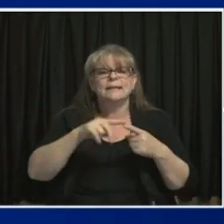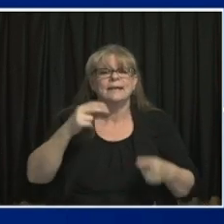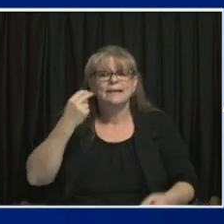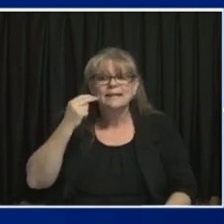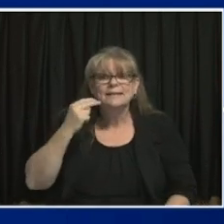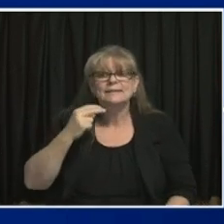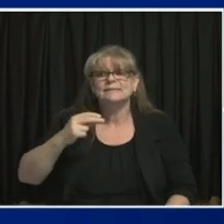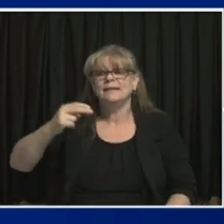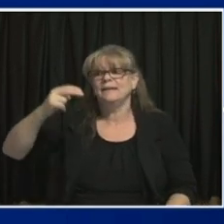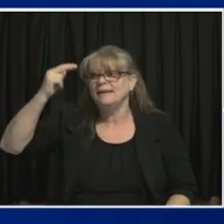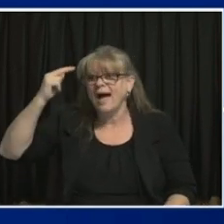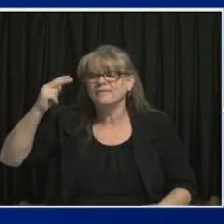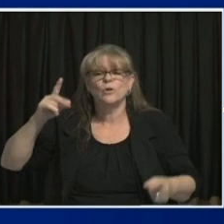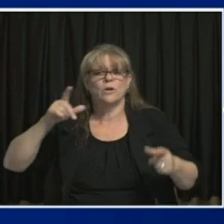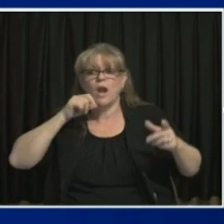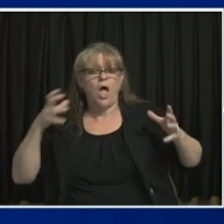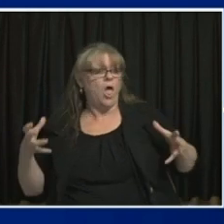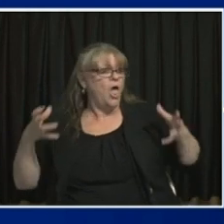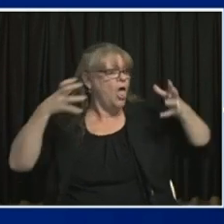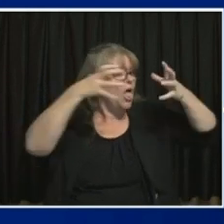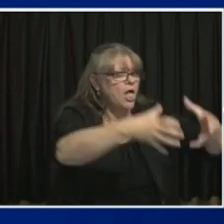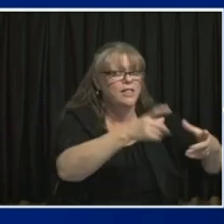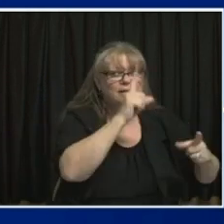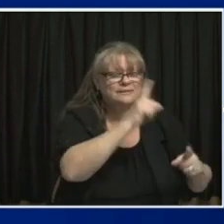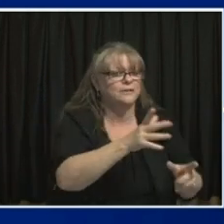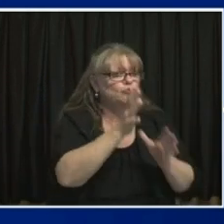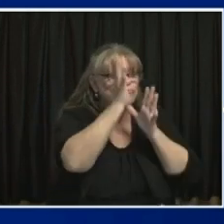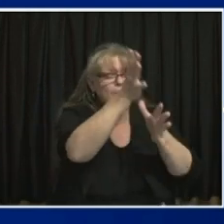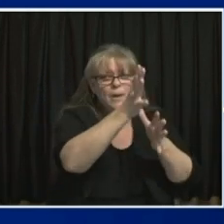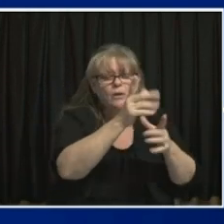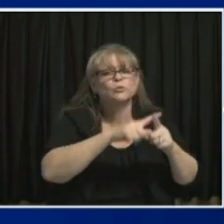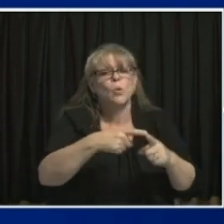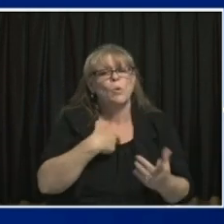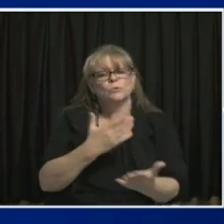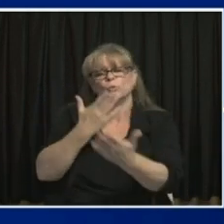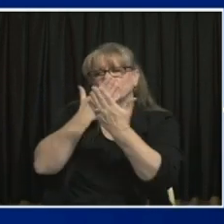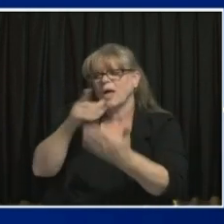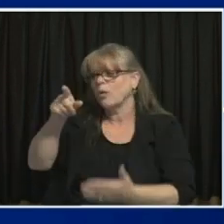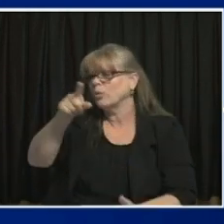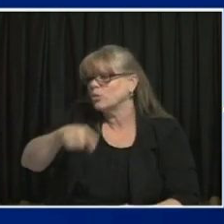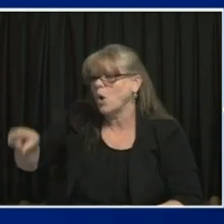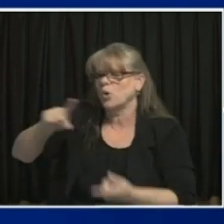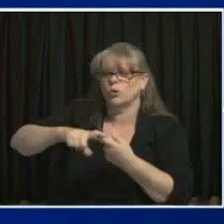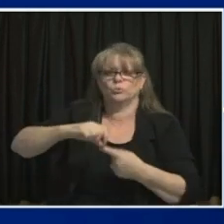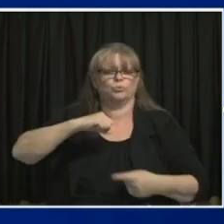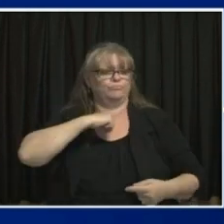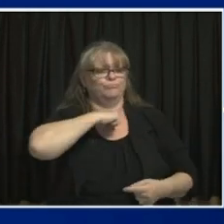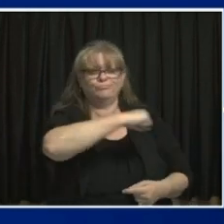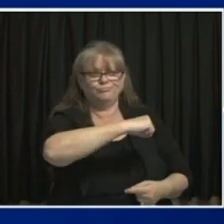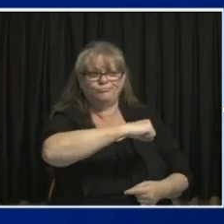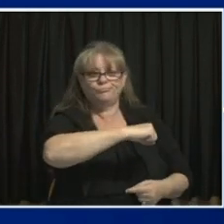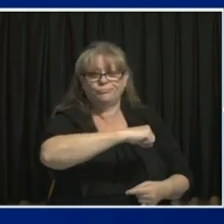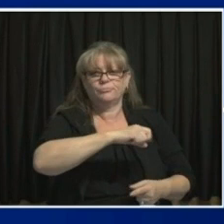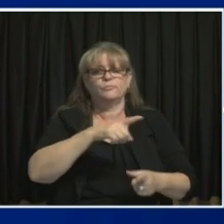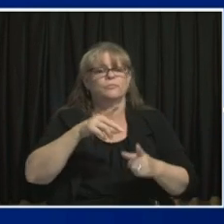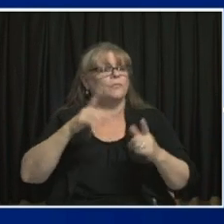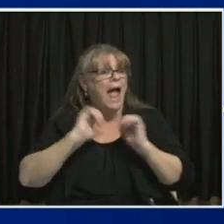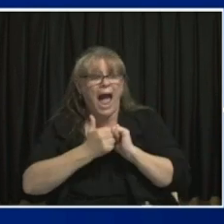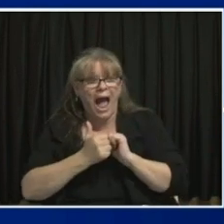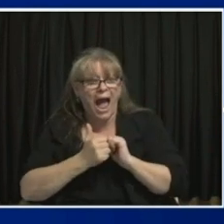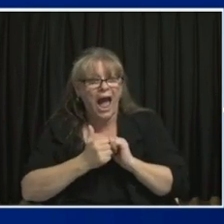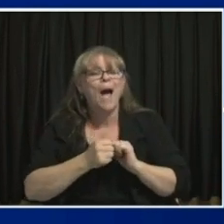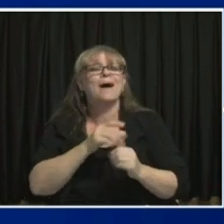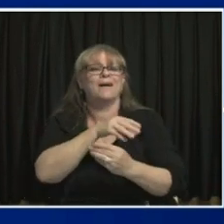everyone who resisted that temptation for the COVID emergency and instead opted for a virtual Mother's Day, a video chat, a phone call,